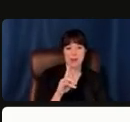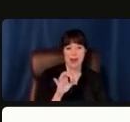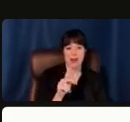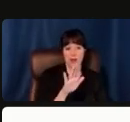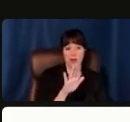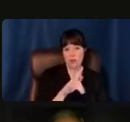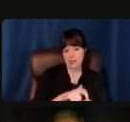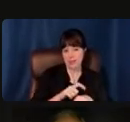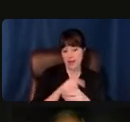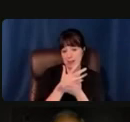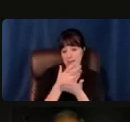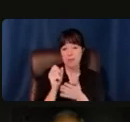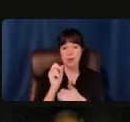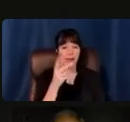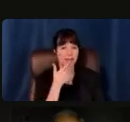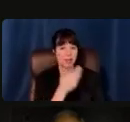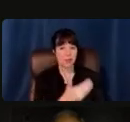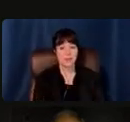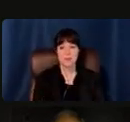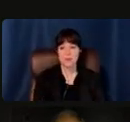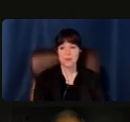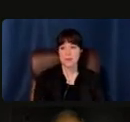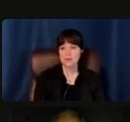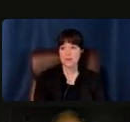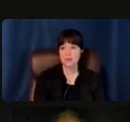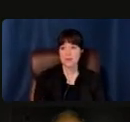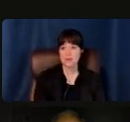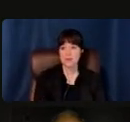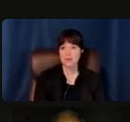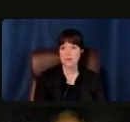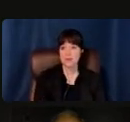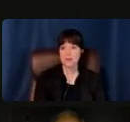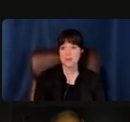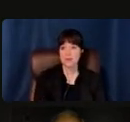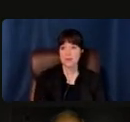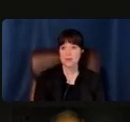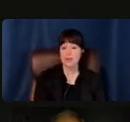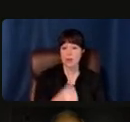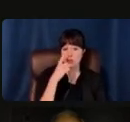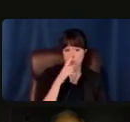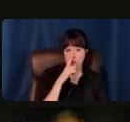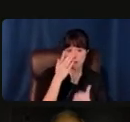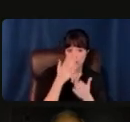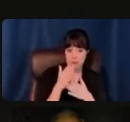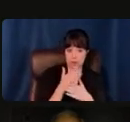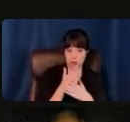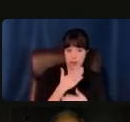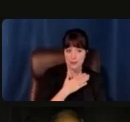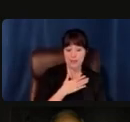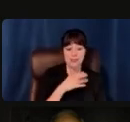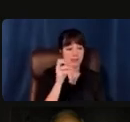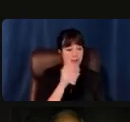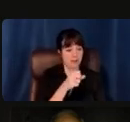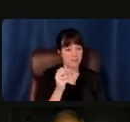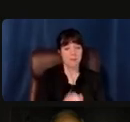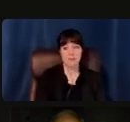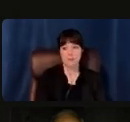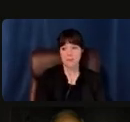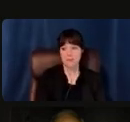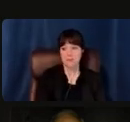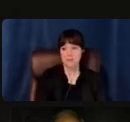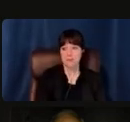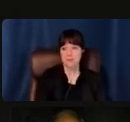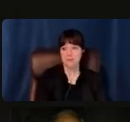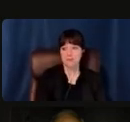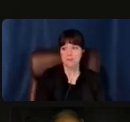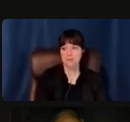up. Okay, thank you. Thank you. Could you do the stop share, please? Yeah, doing that right now.